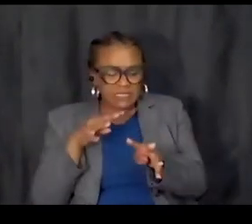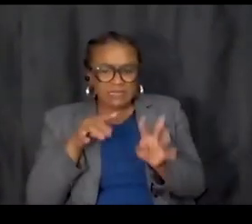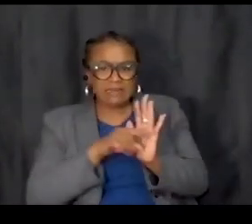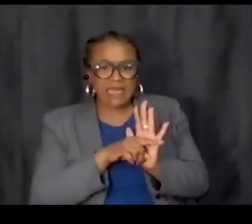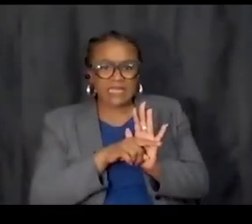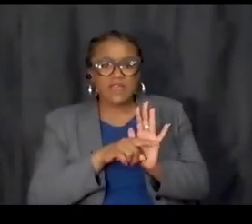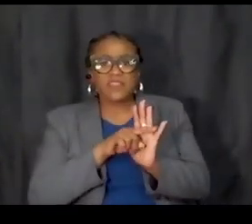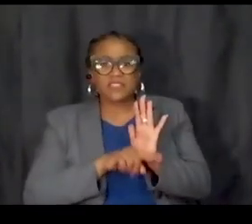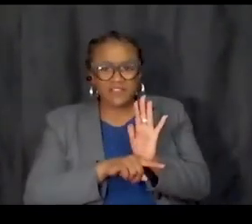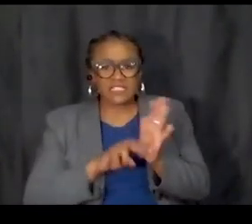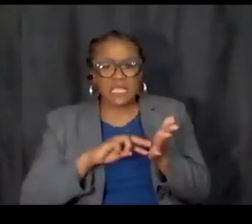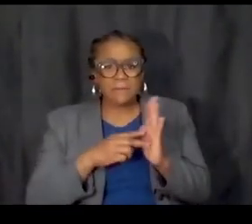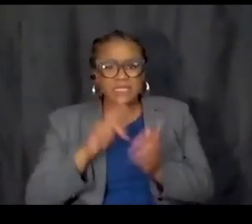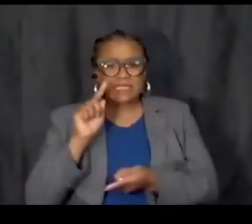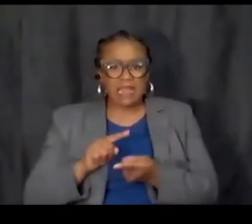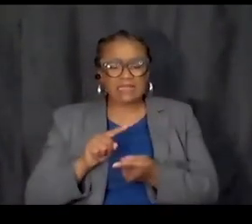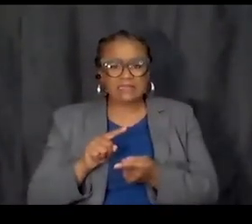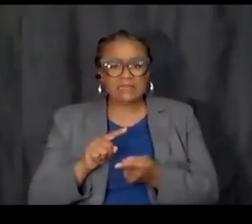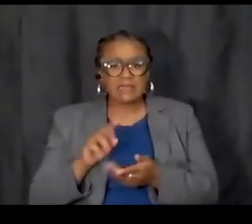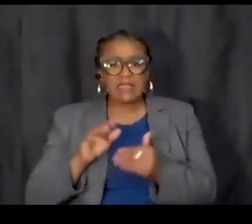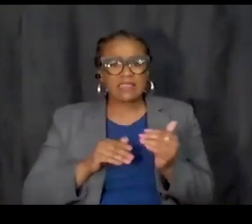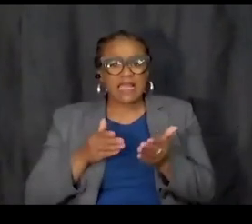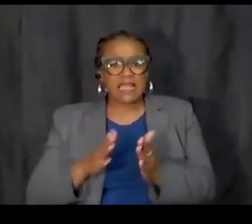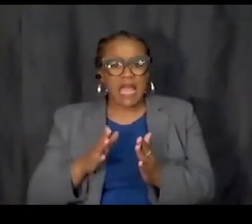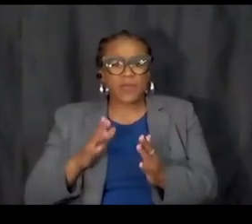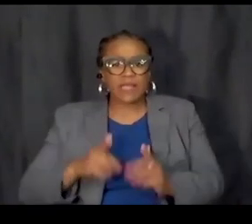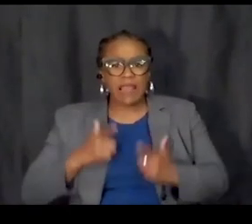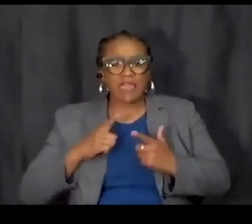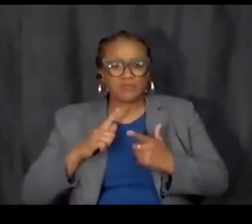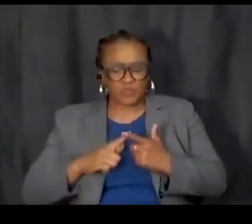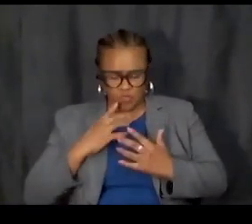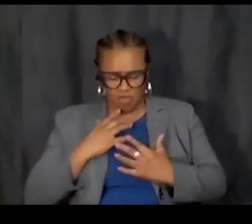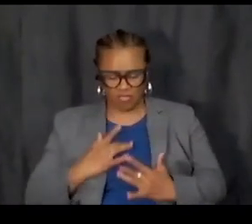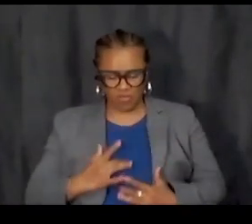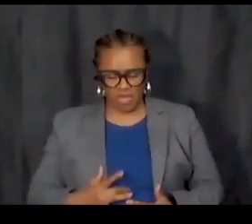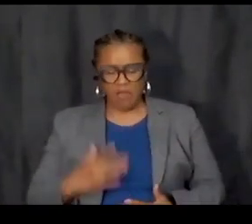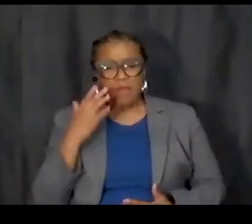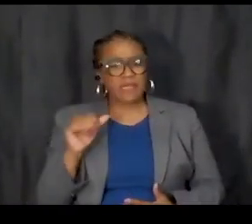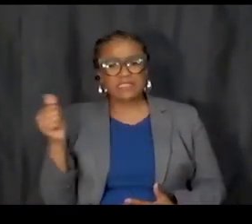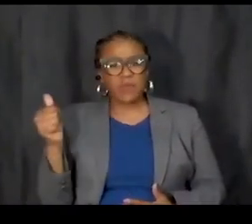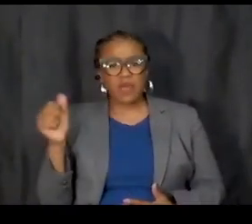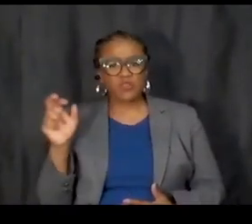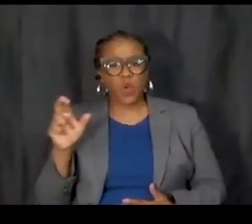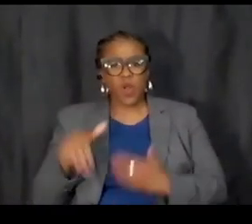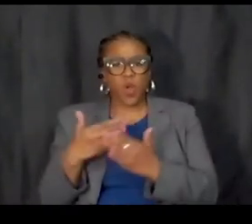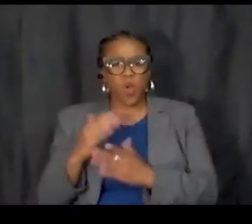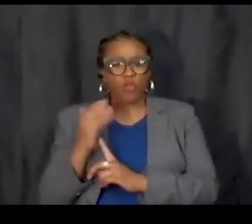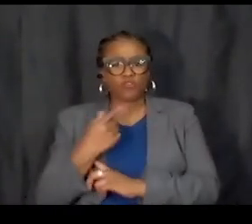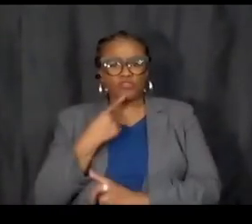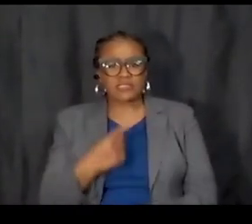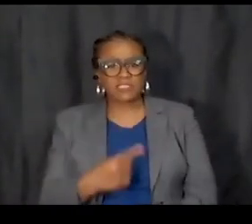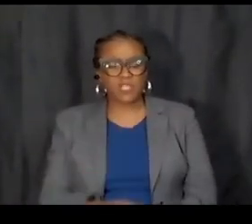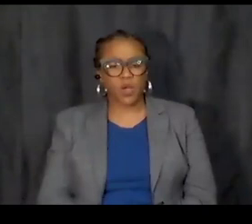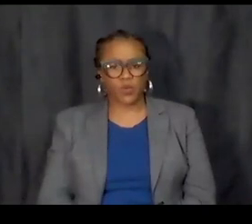than letting life hollow you out because someone else or a whole culture said so. I literally was in a conversation